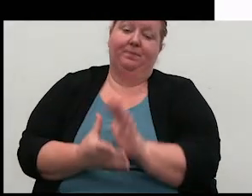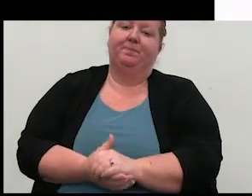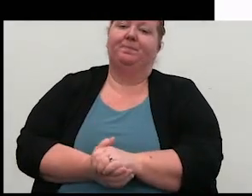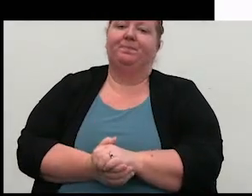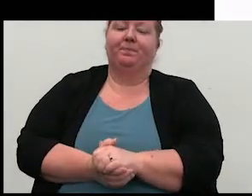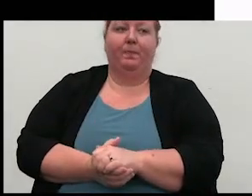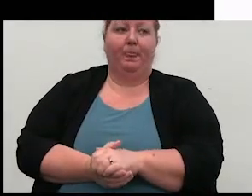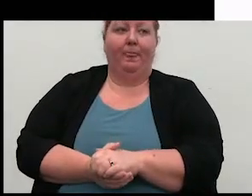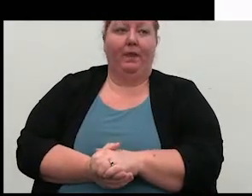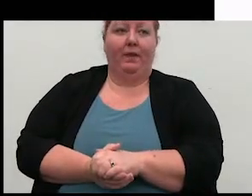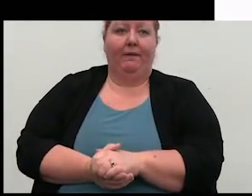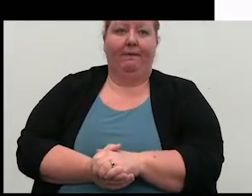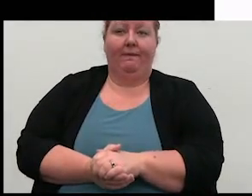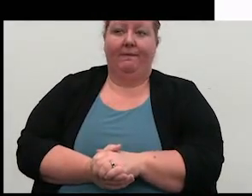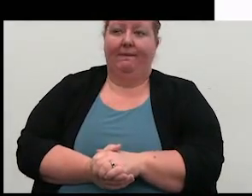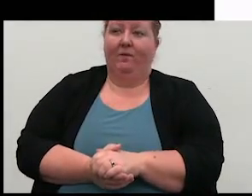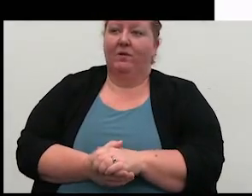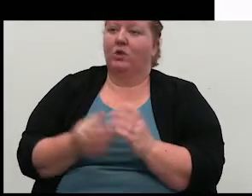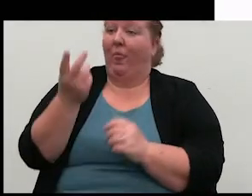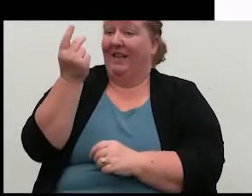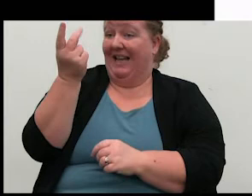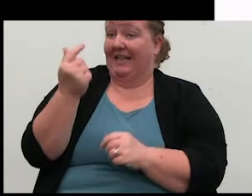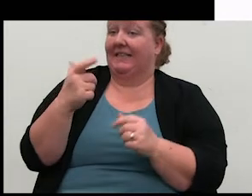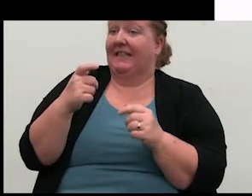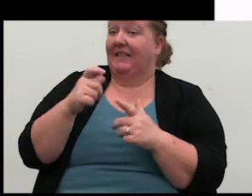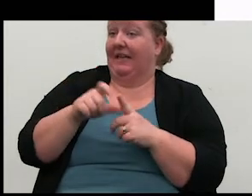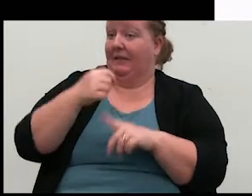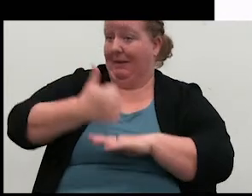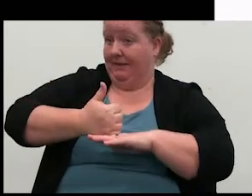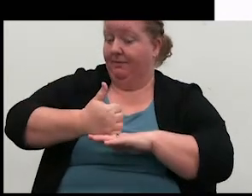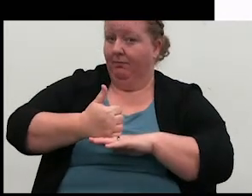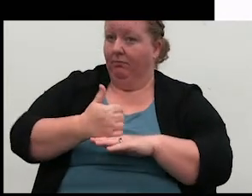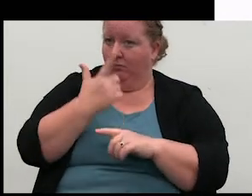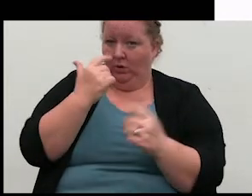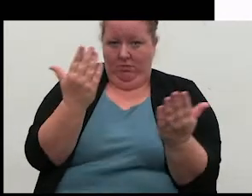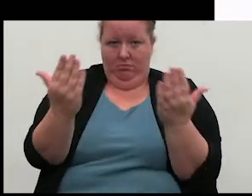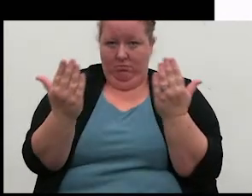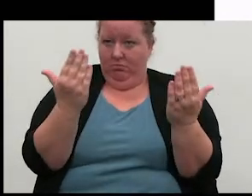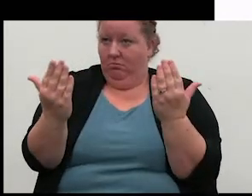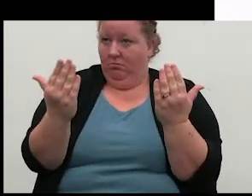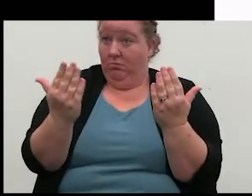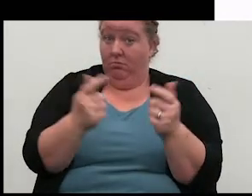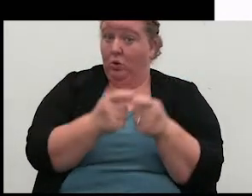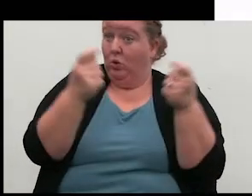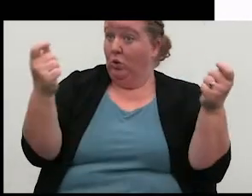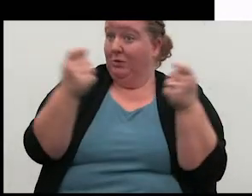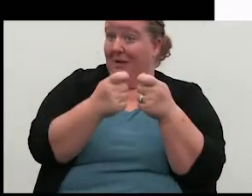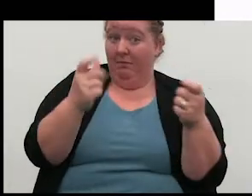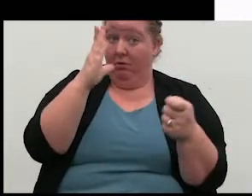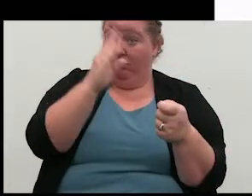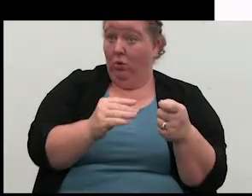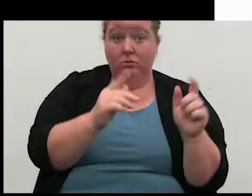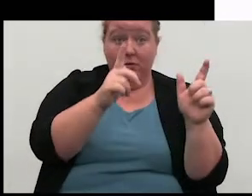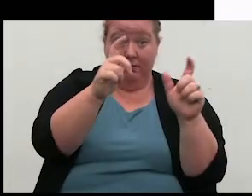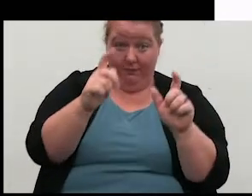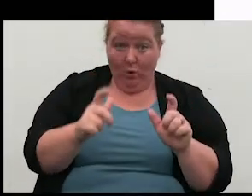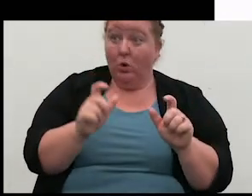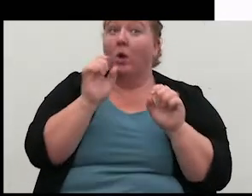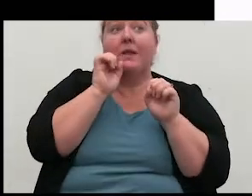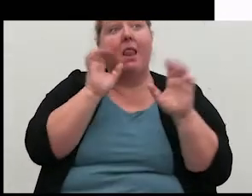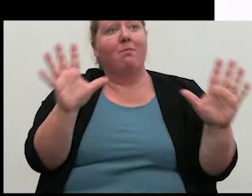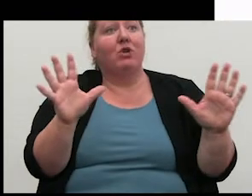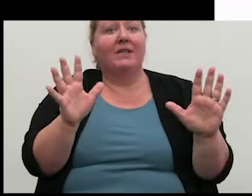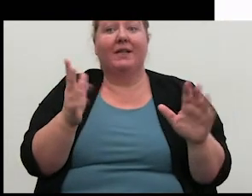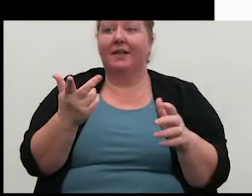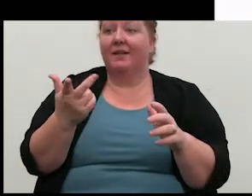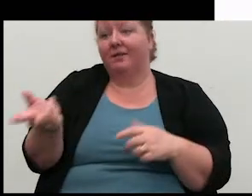with the New York City taxi database. You can compare it to newspaper reports with photos of celebrities